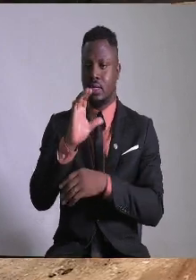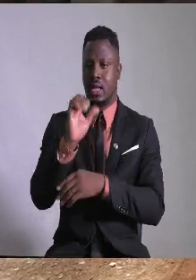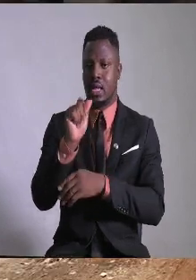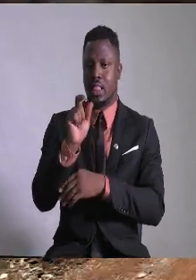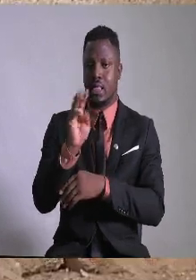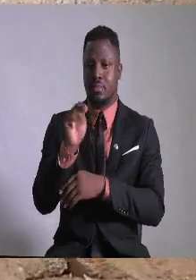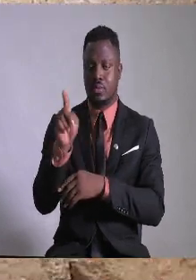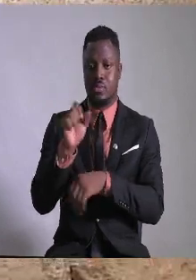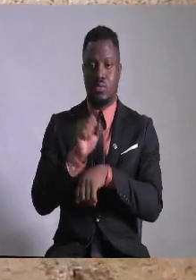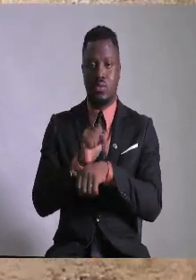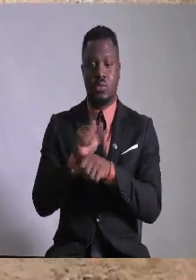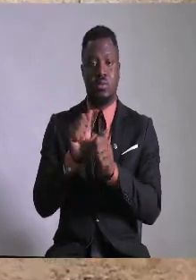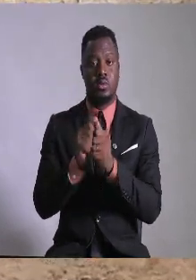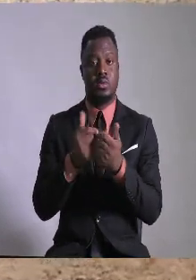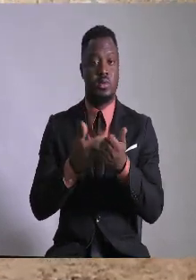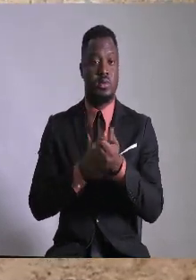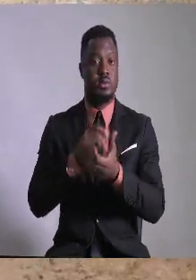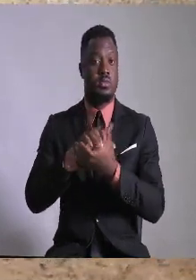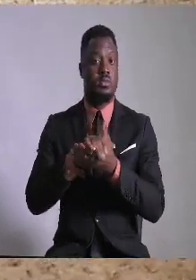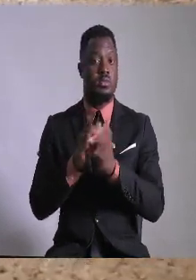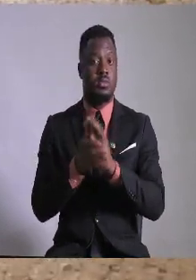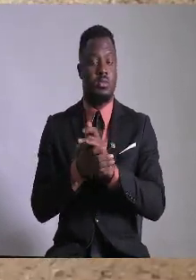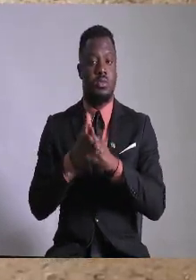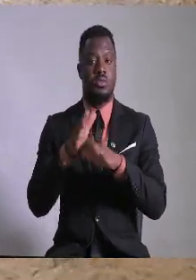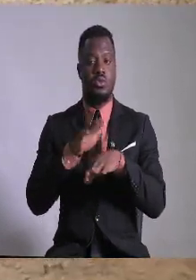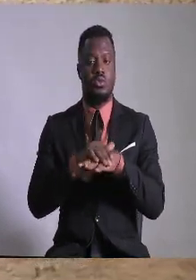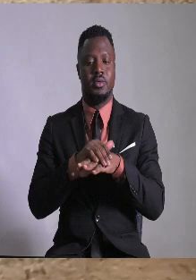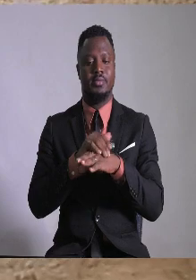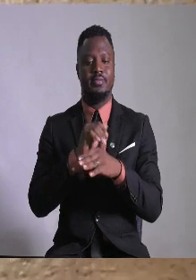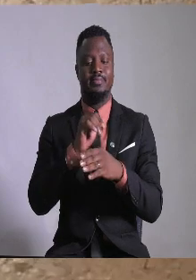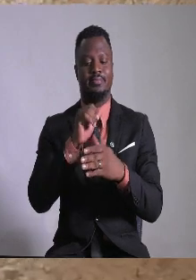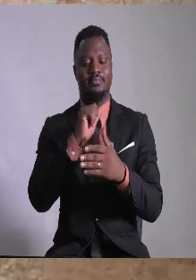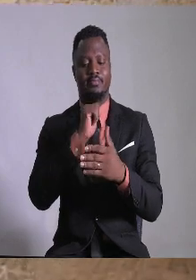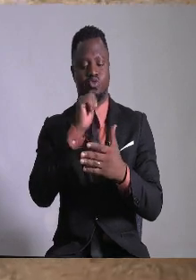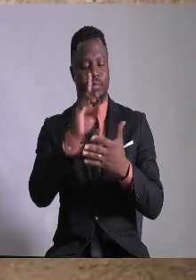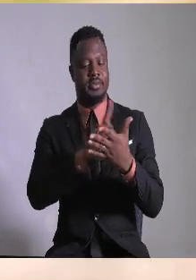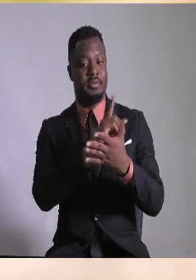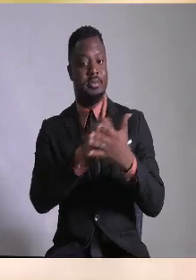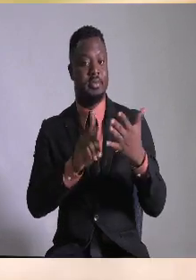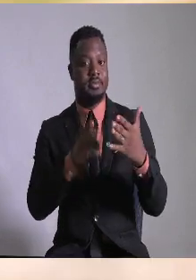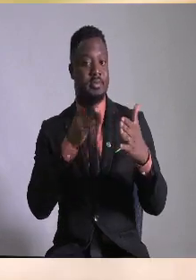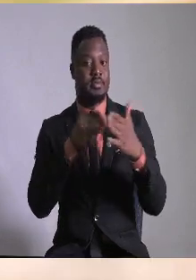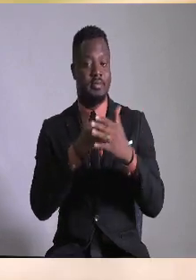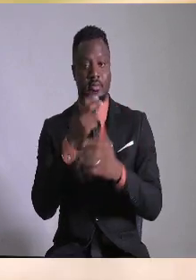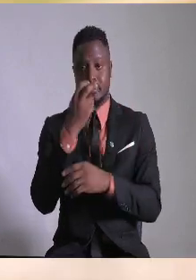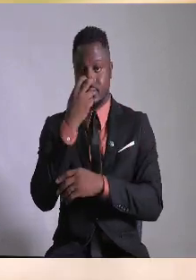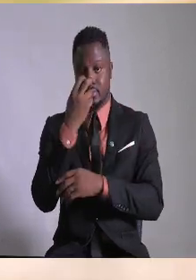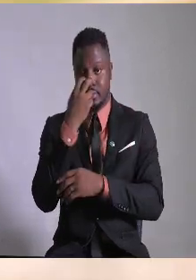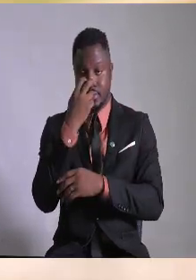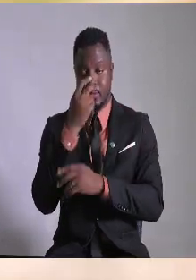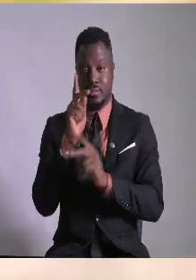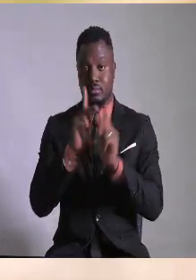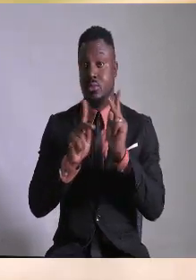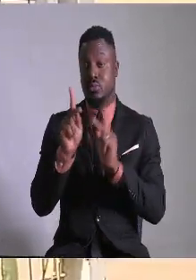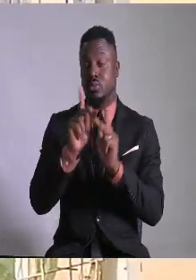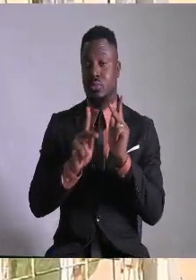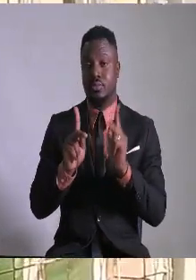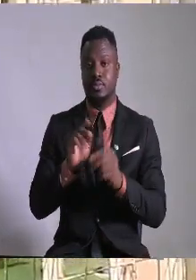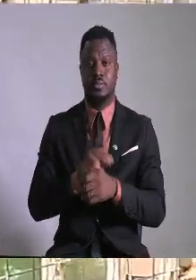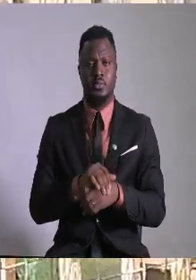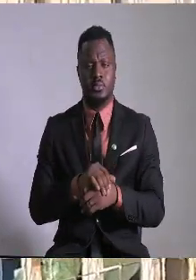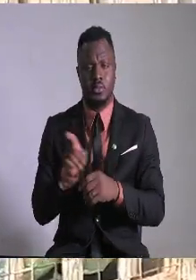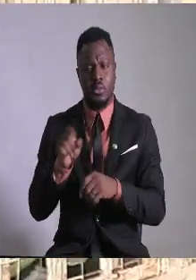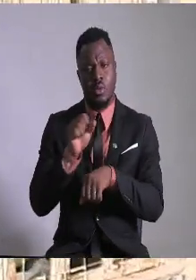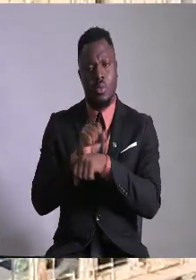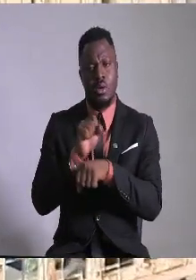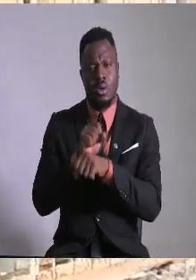CALID worked with Ghana Somubi on anti-stigma and discrimination against visually impaired, that's the blind people.